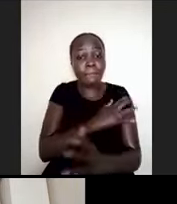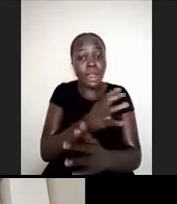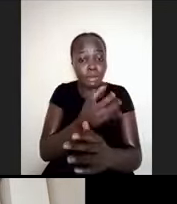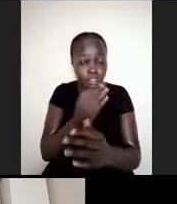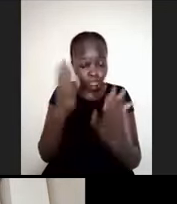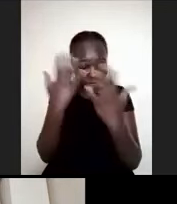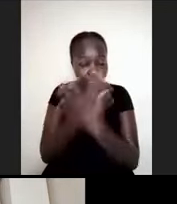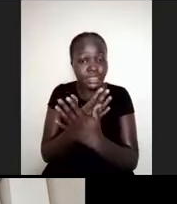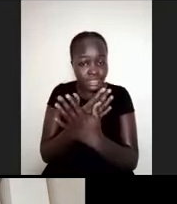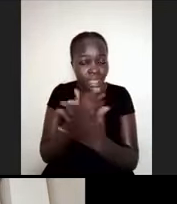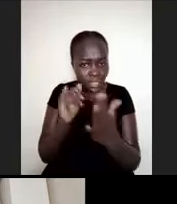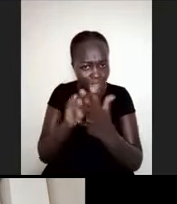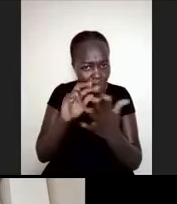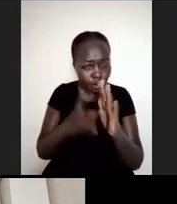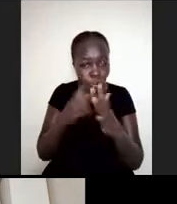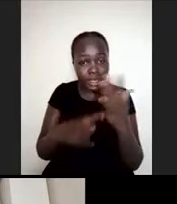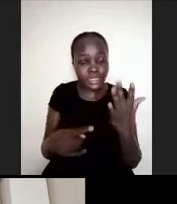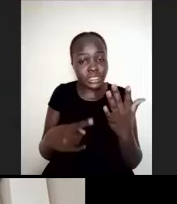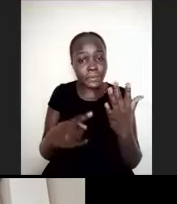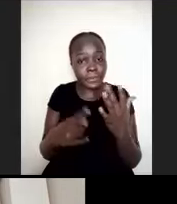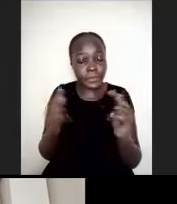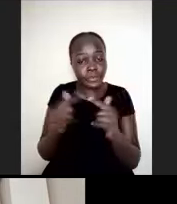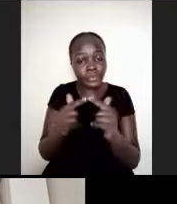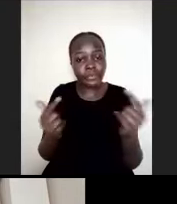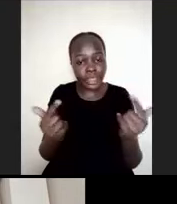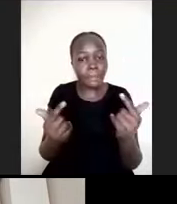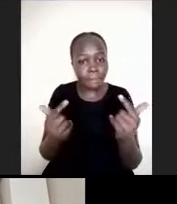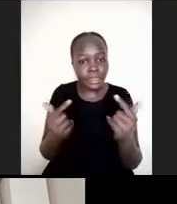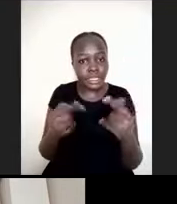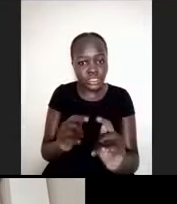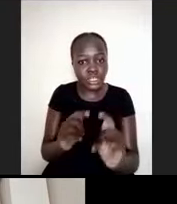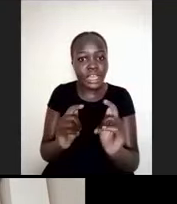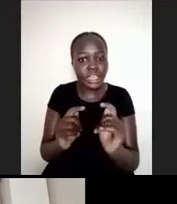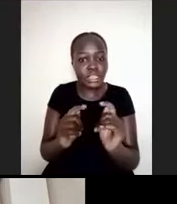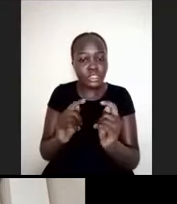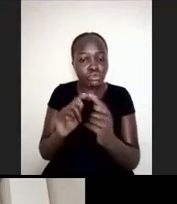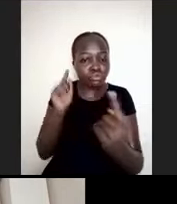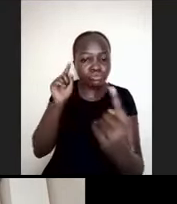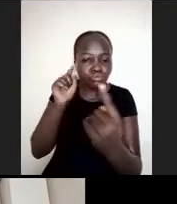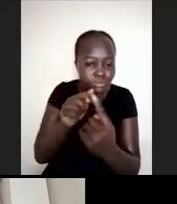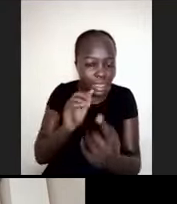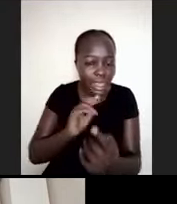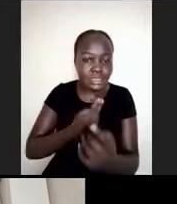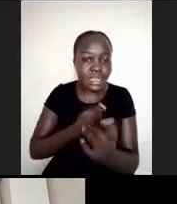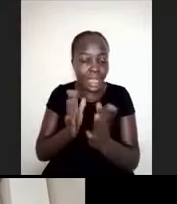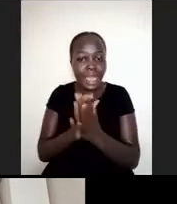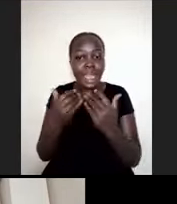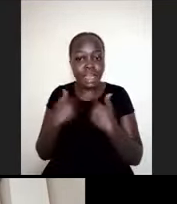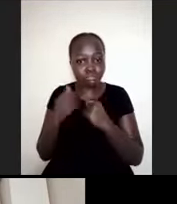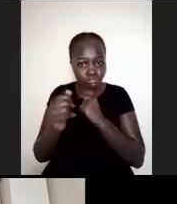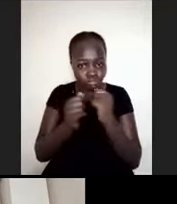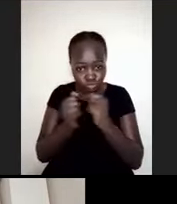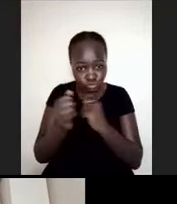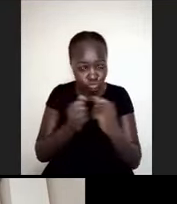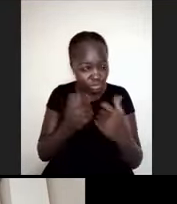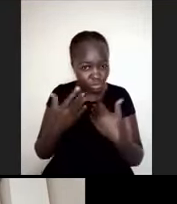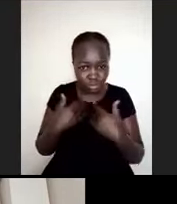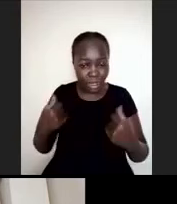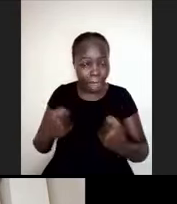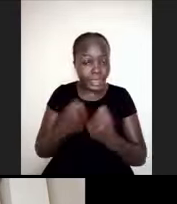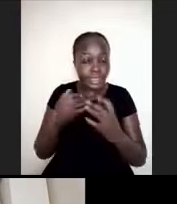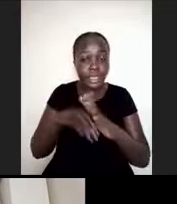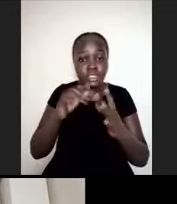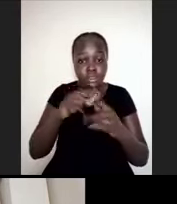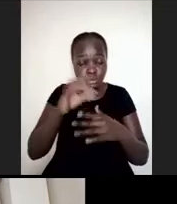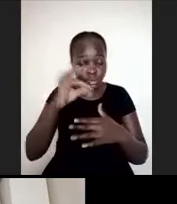that the enemy, he tries to target us. And there's warfare going on in the spirit realm concerning